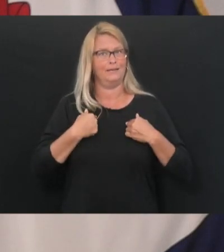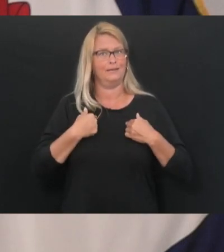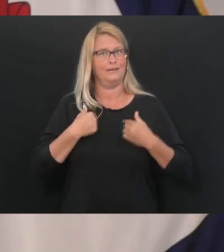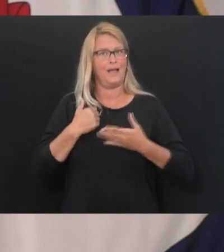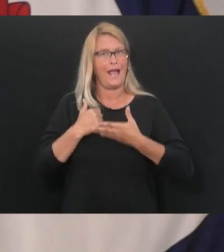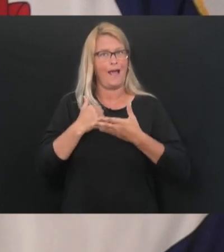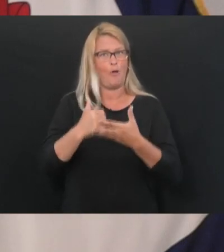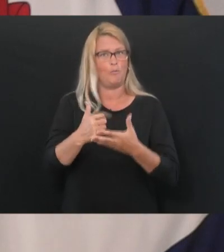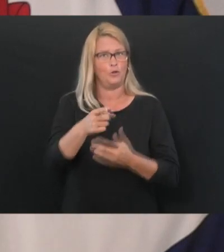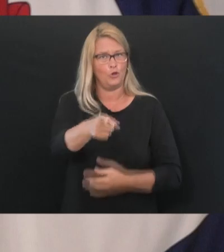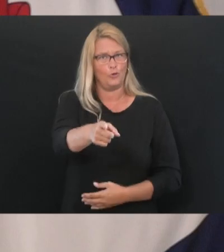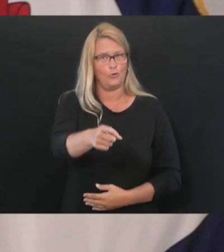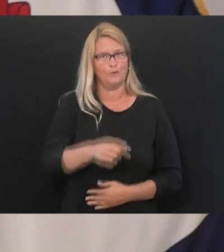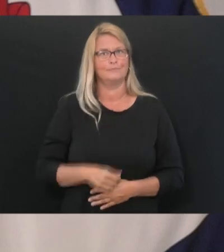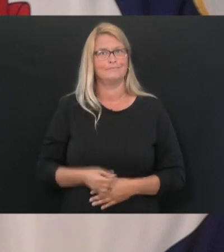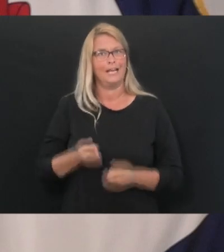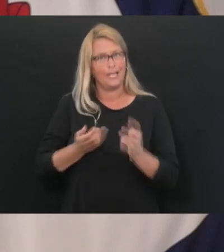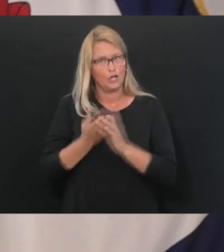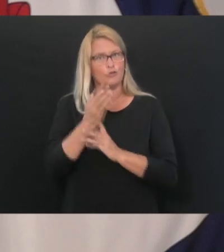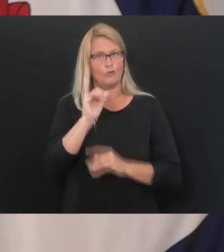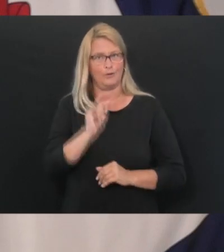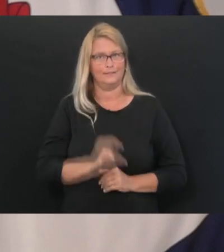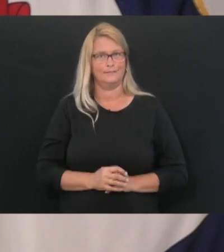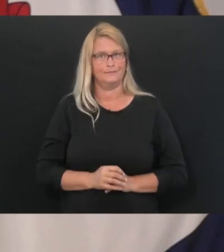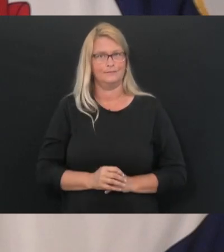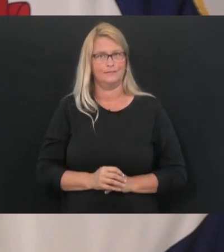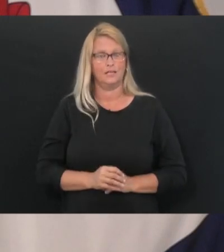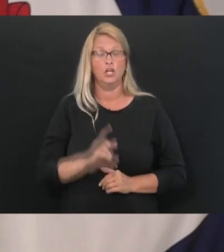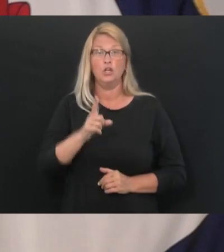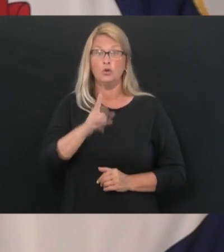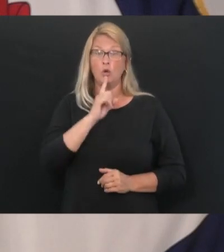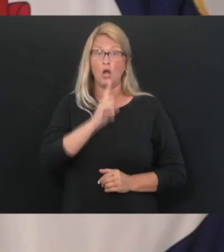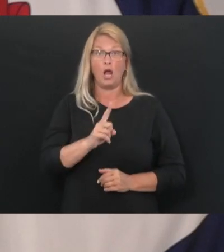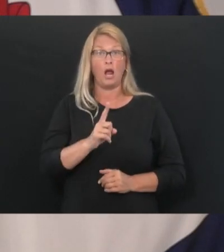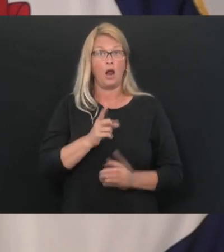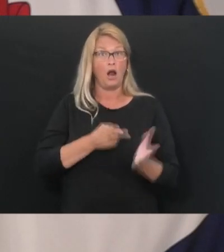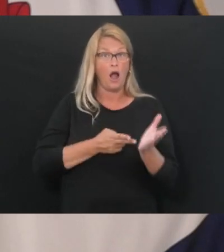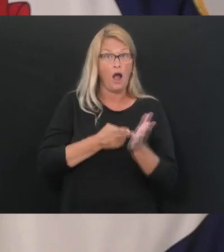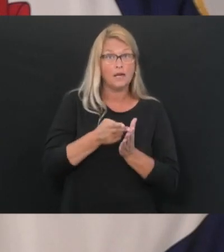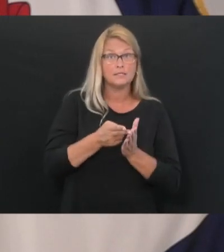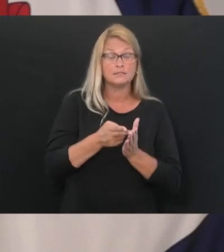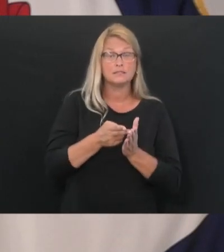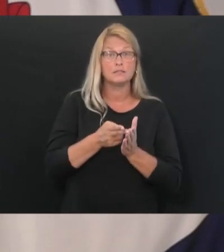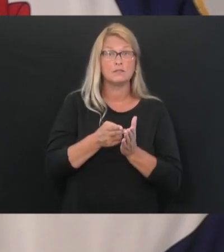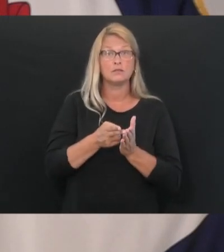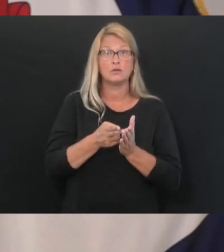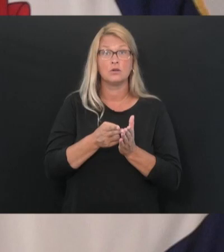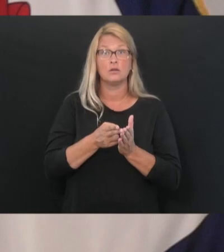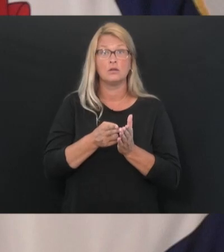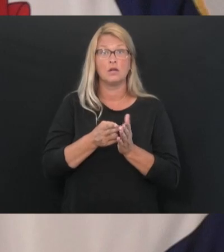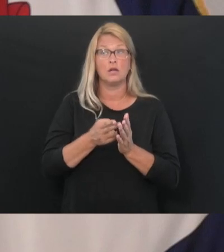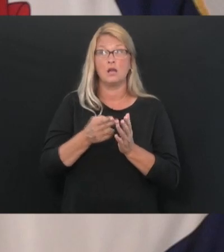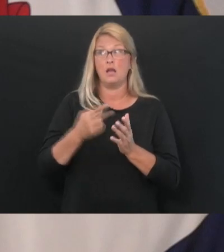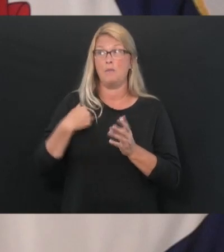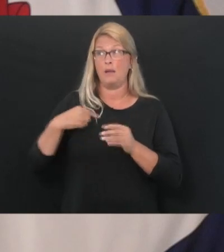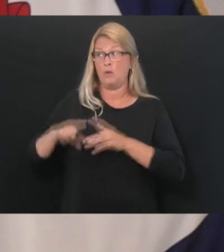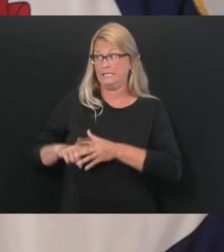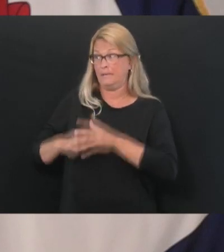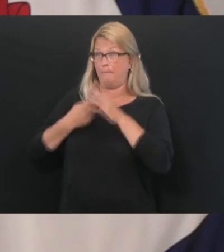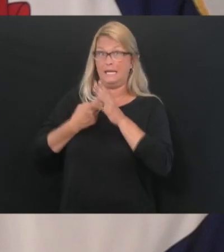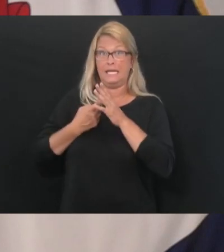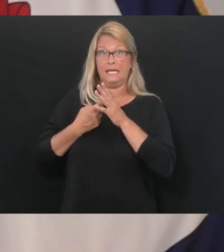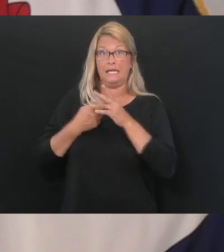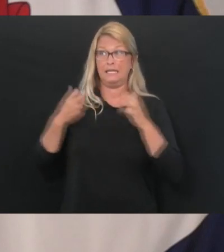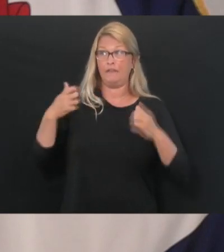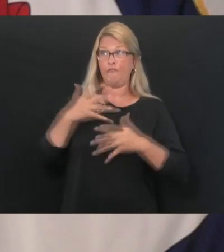this. Absolutely. If you were honest as you could be with where we were and how much concern